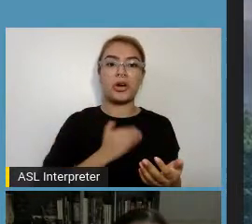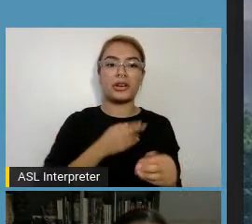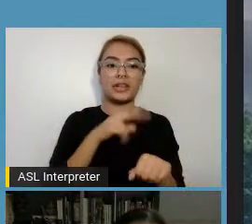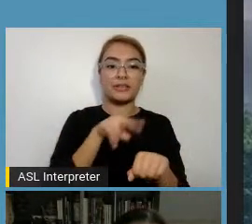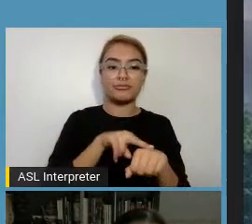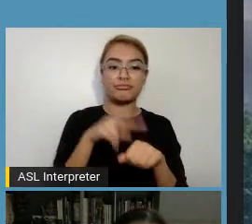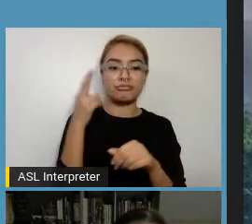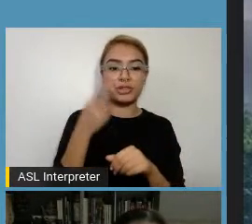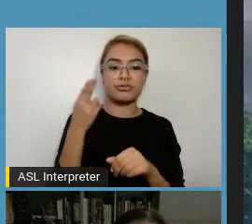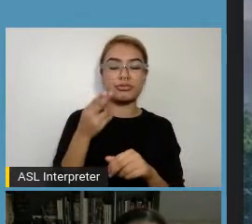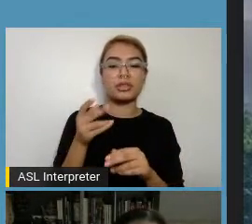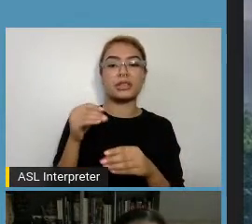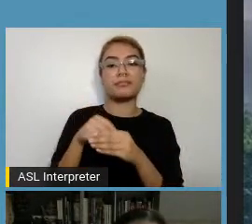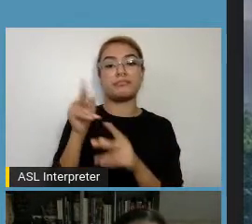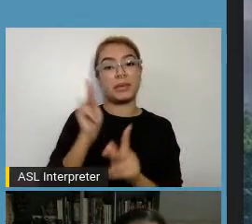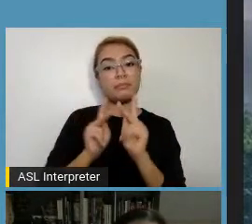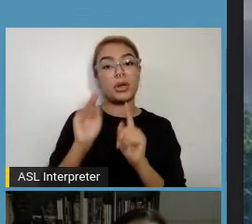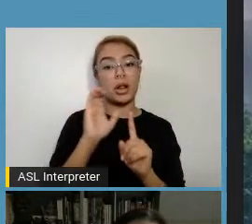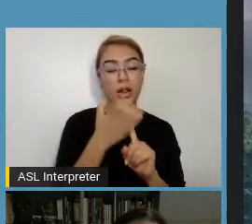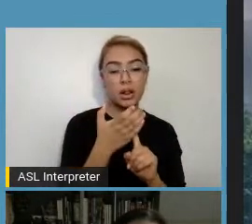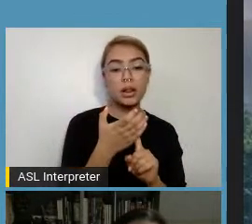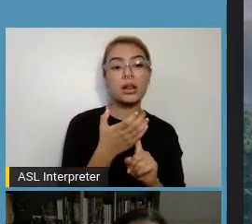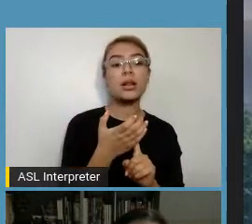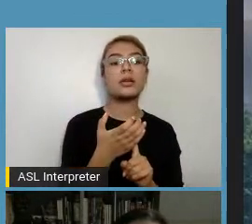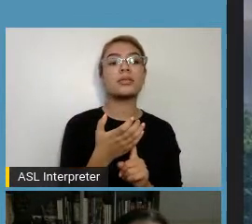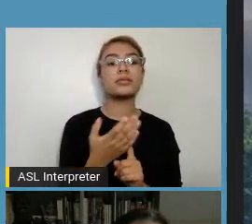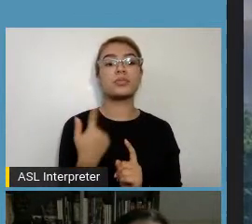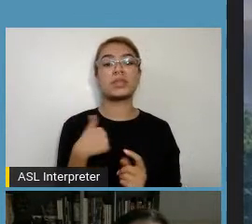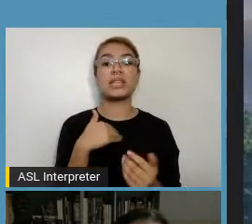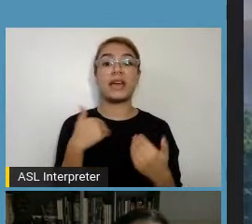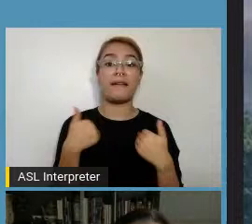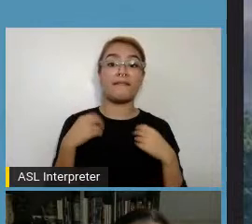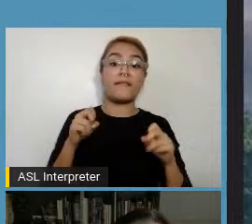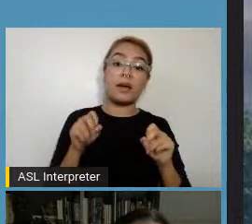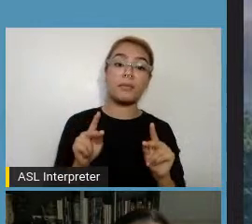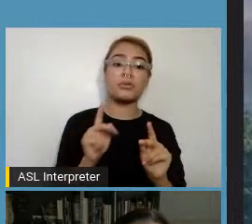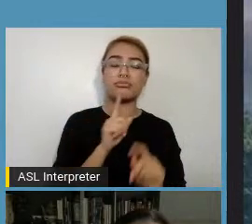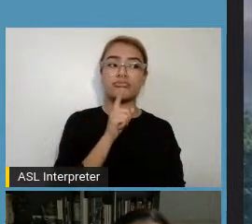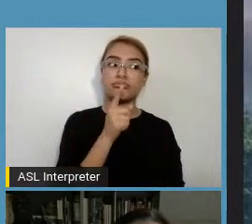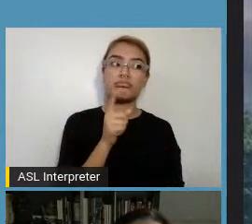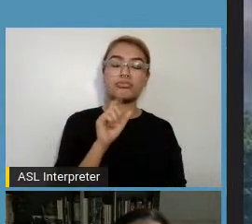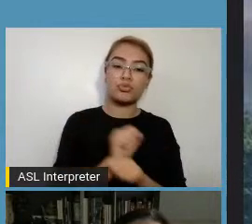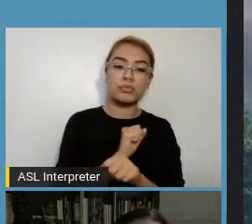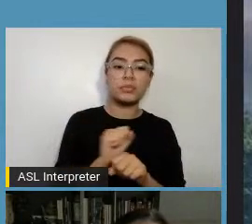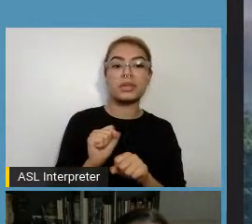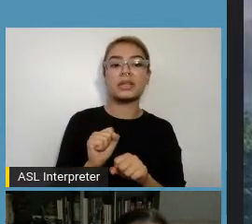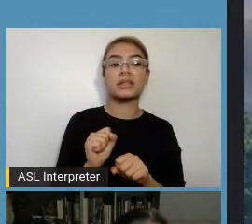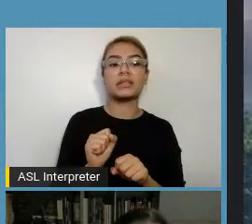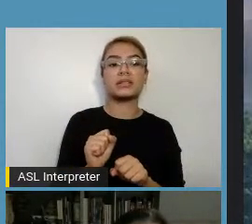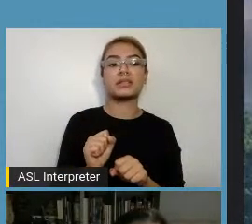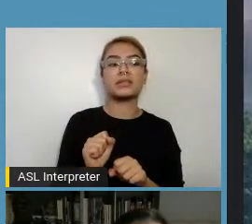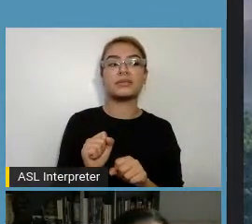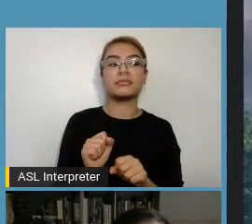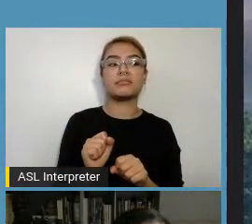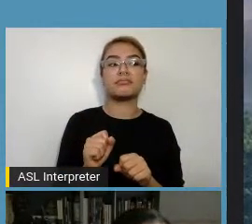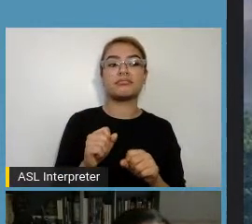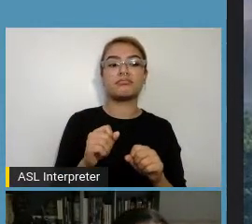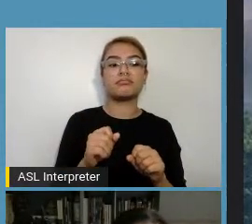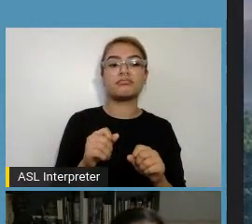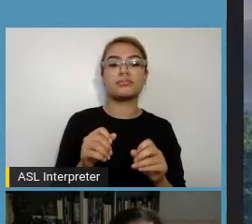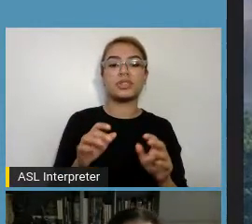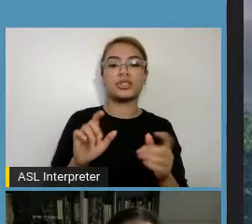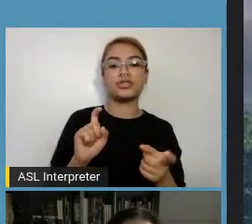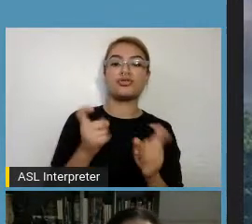peoples and culture. We have the opportunity to really unsilo the way that a lot of